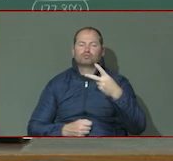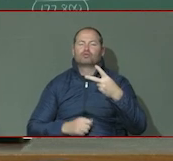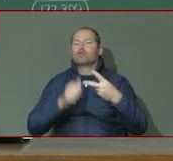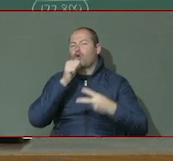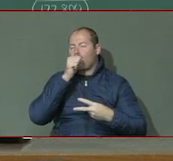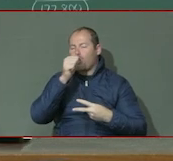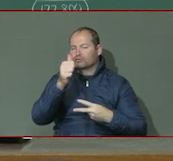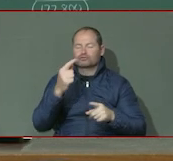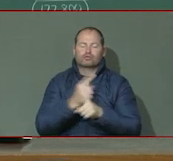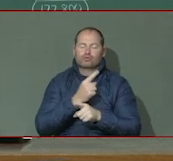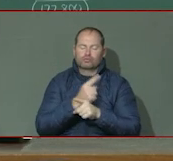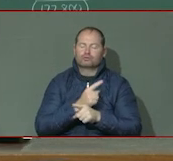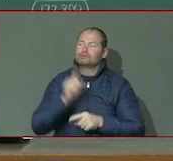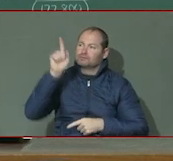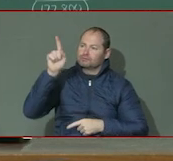answer. All right.